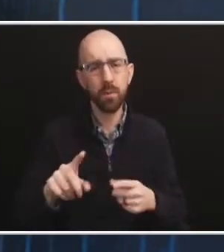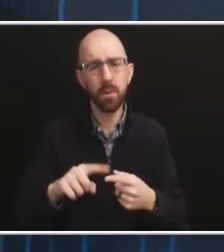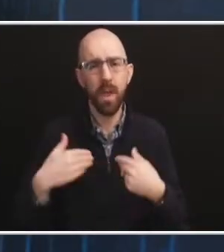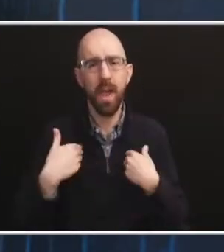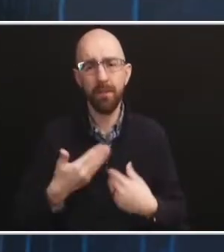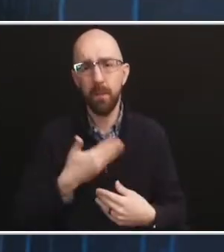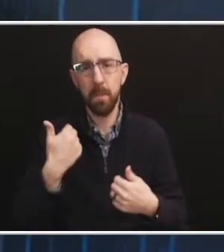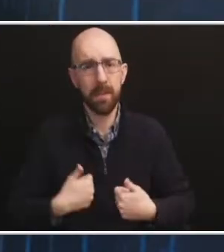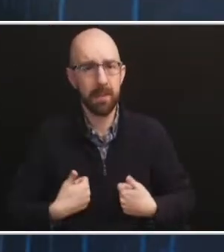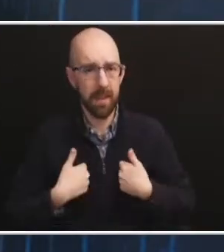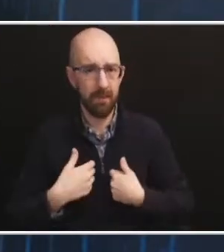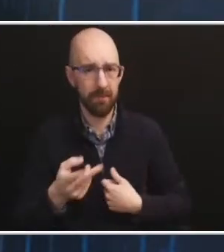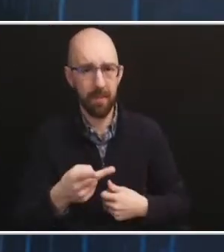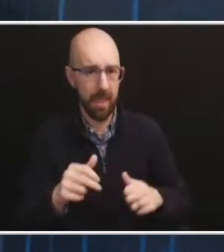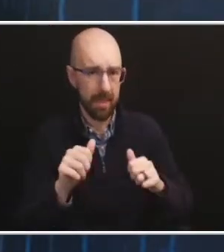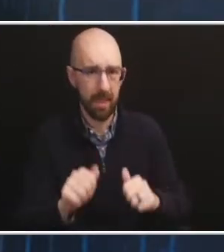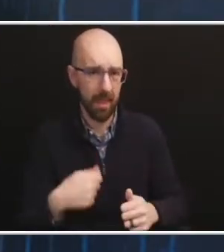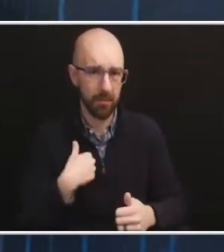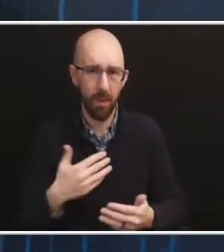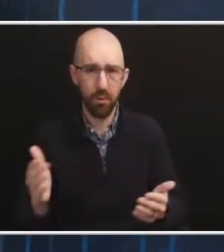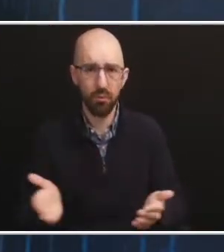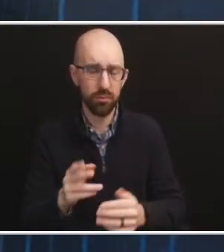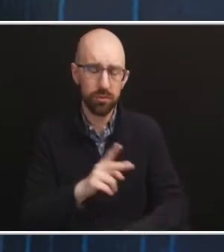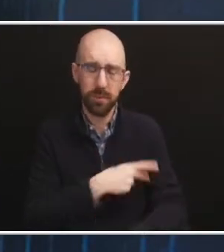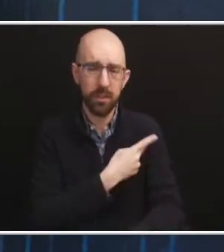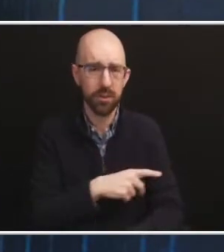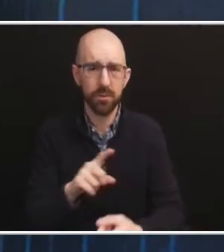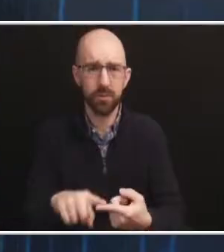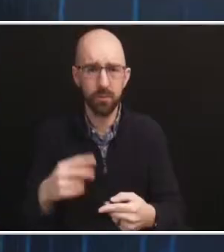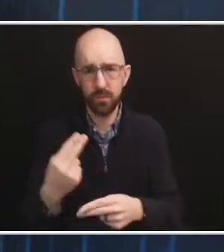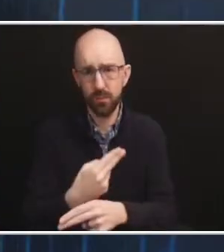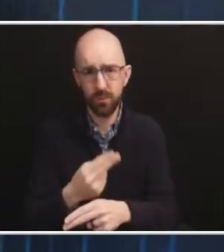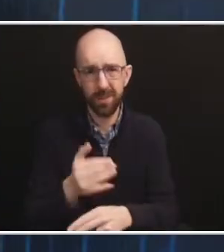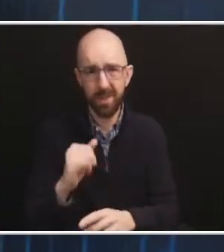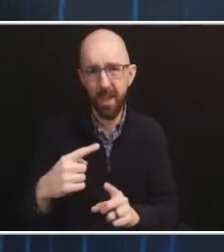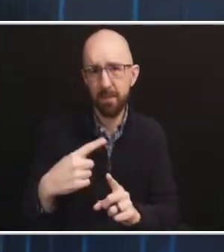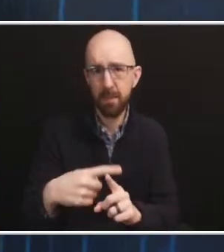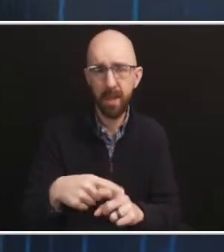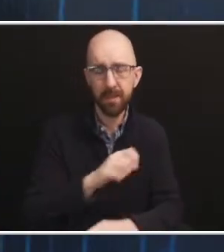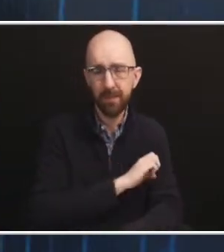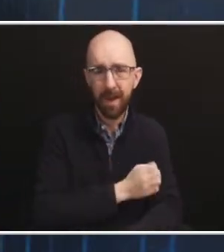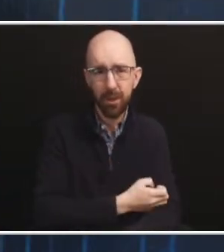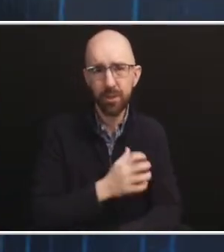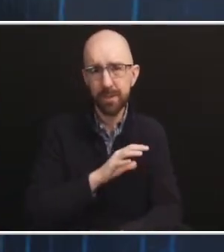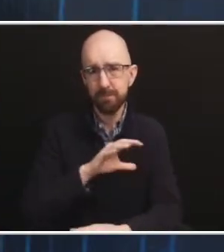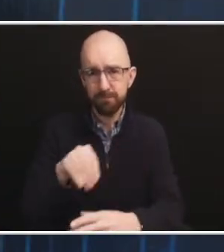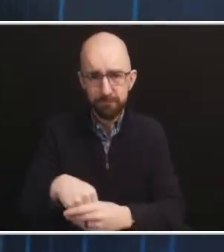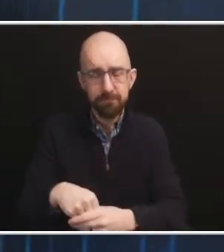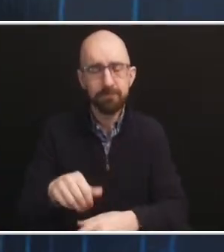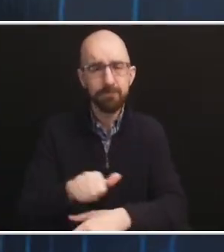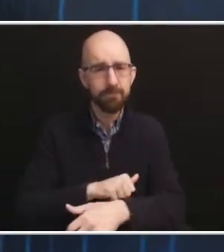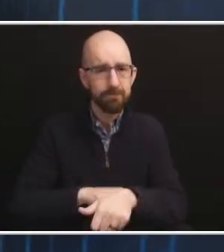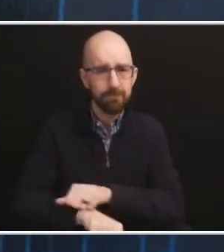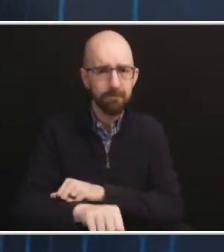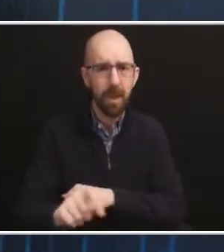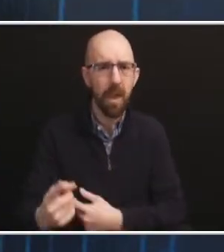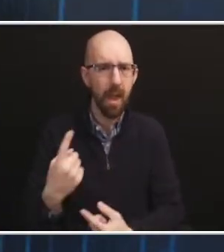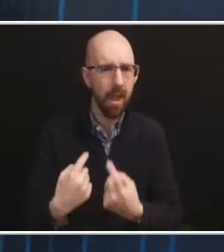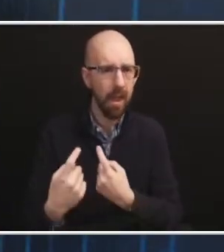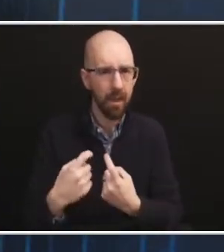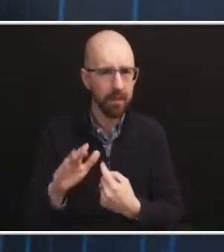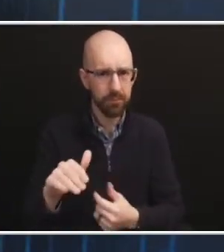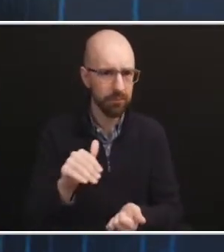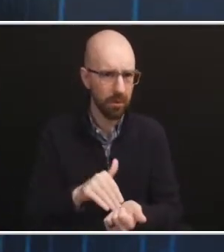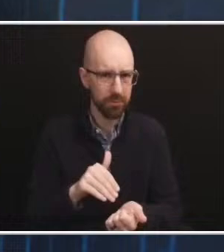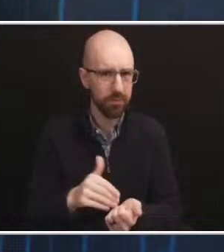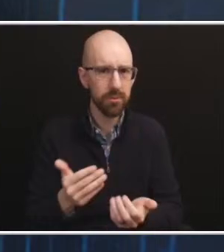And so I really encourage patients to, use their positive energy and being involved, ask questions. Healthcare providers want to